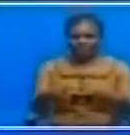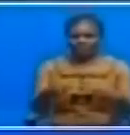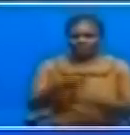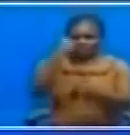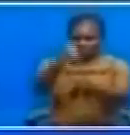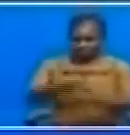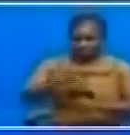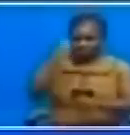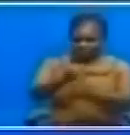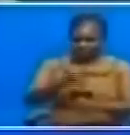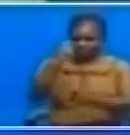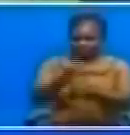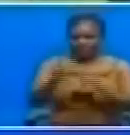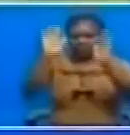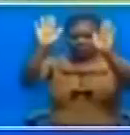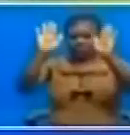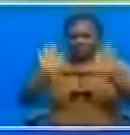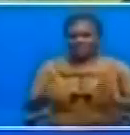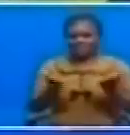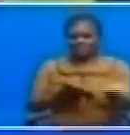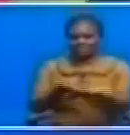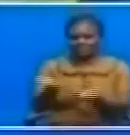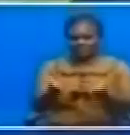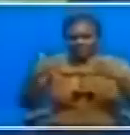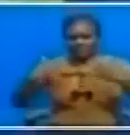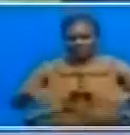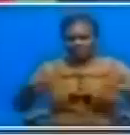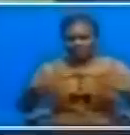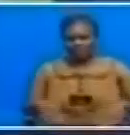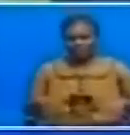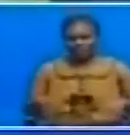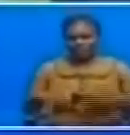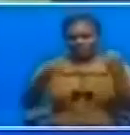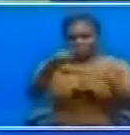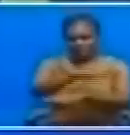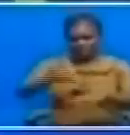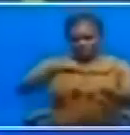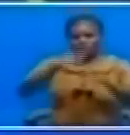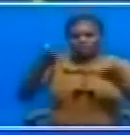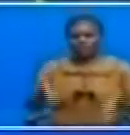deliver essential services to the people of this nation.